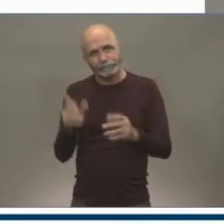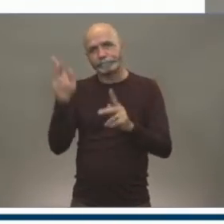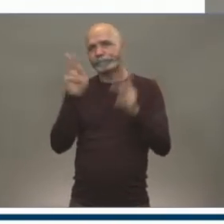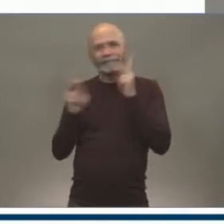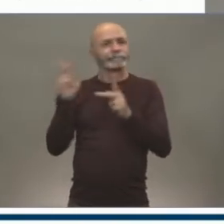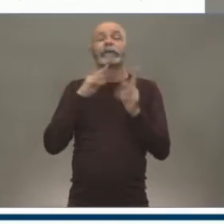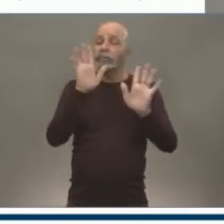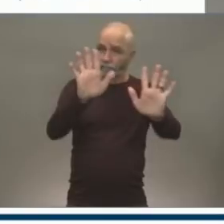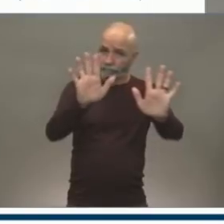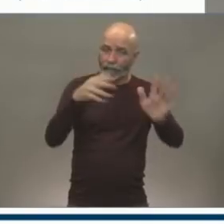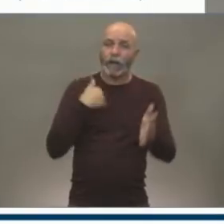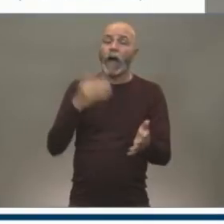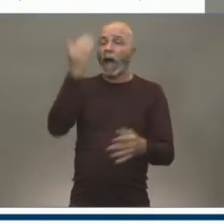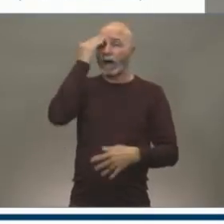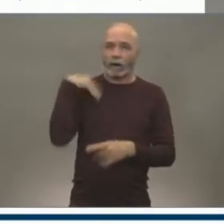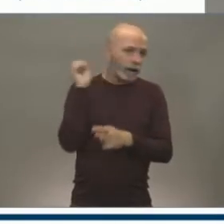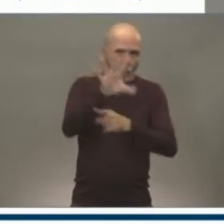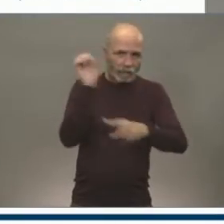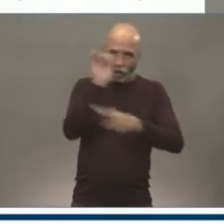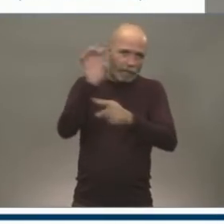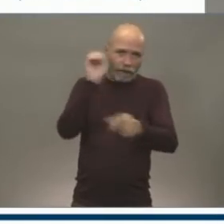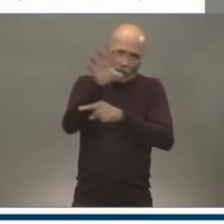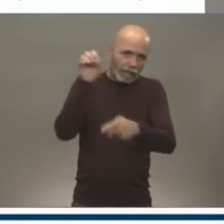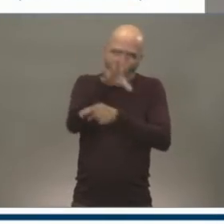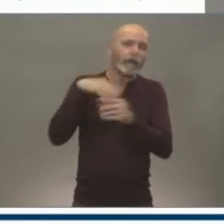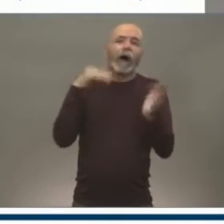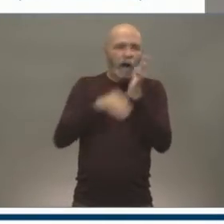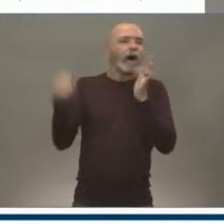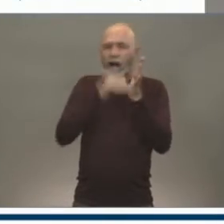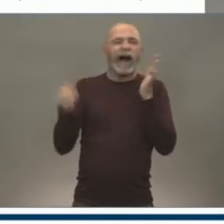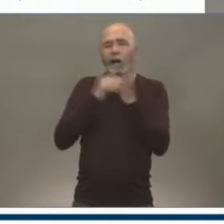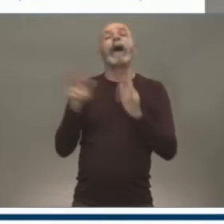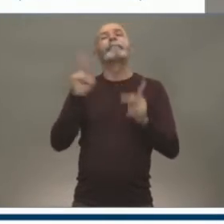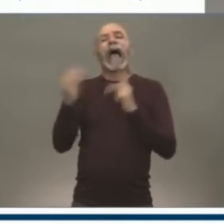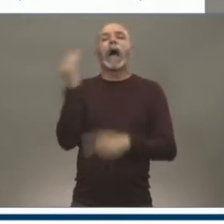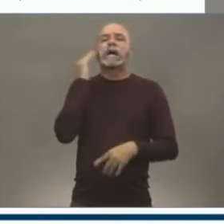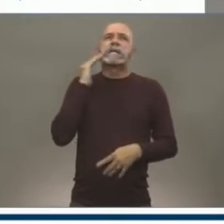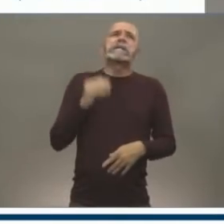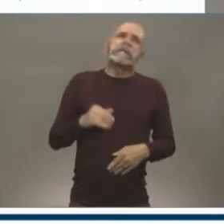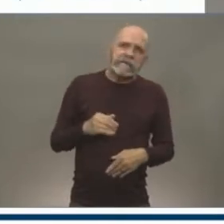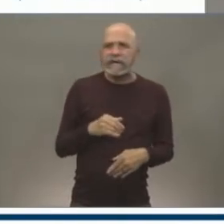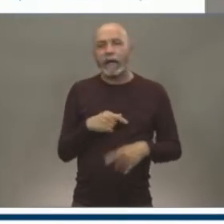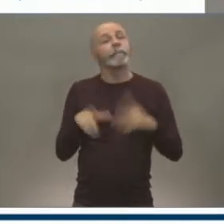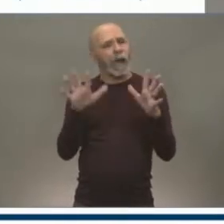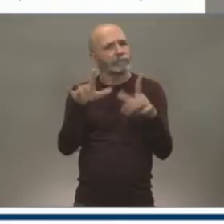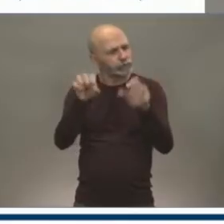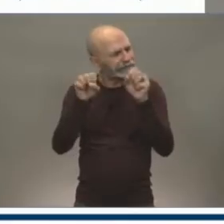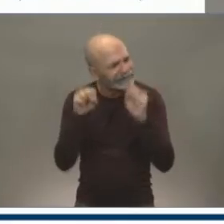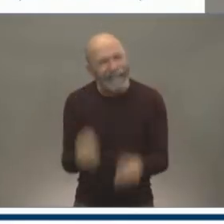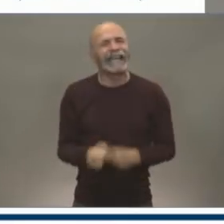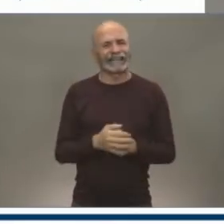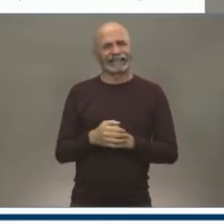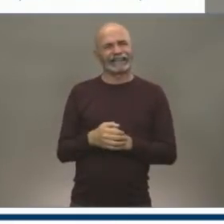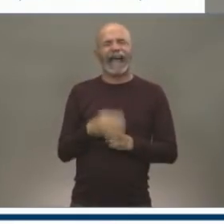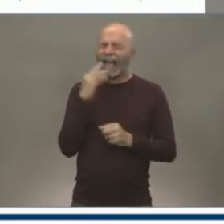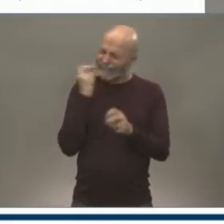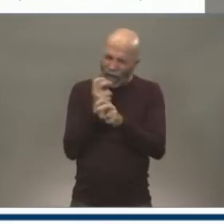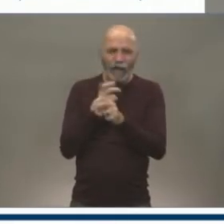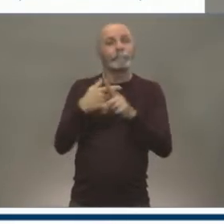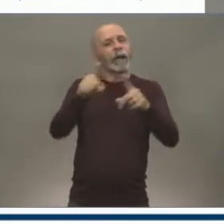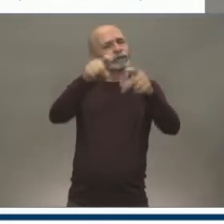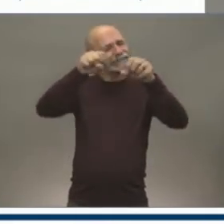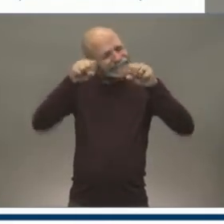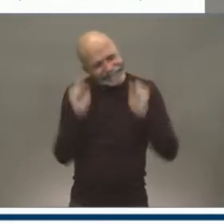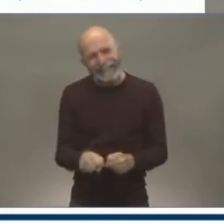it's hard, but hard is not impossible. So we can make this just a little bit easier for all of us if we know that each of